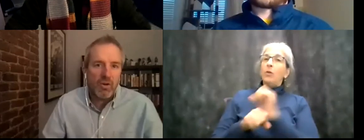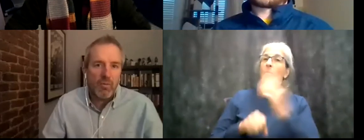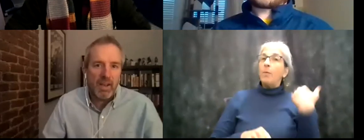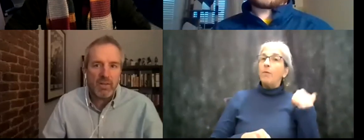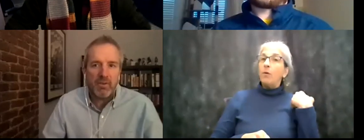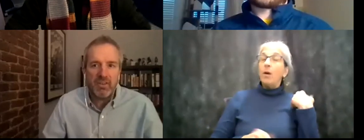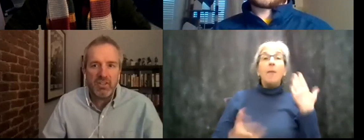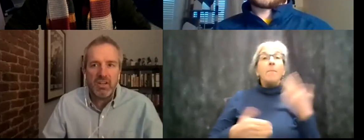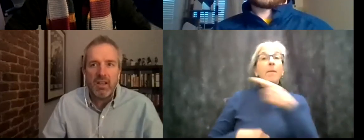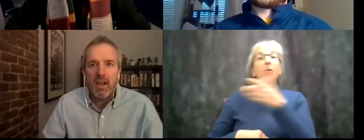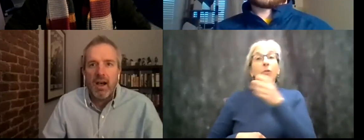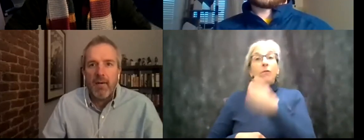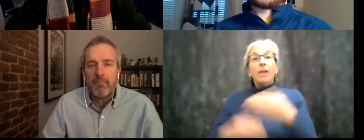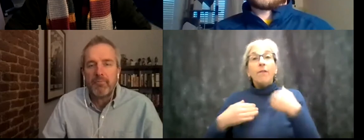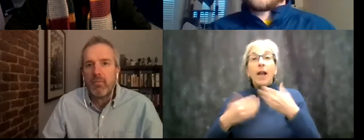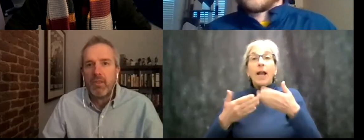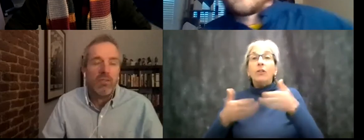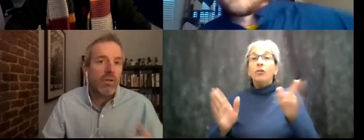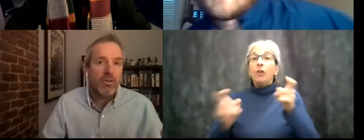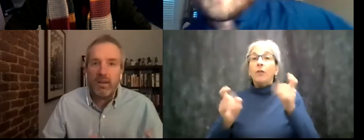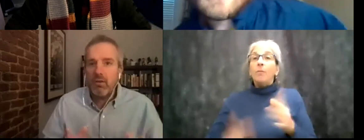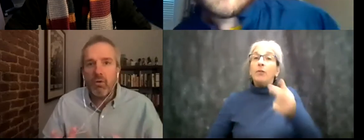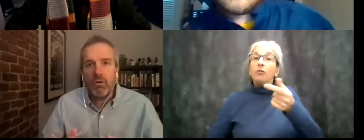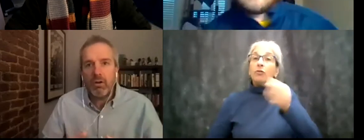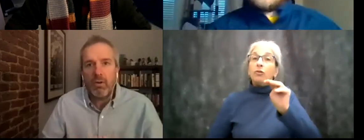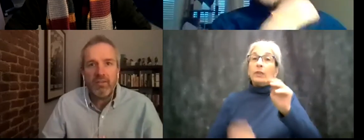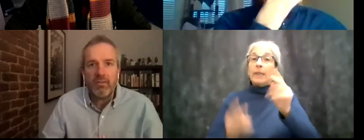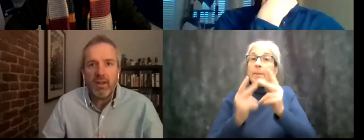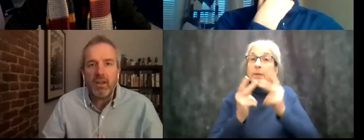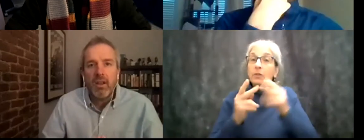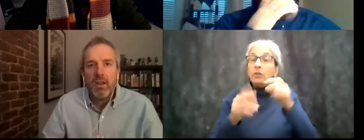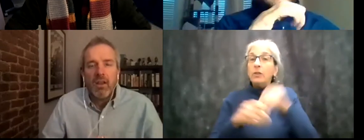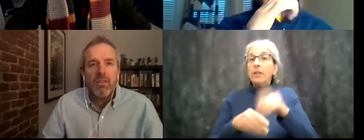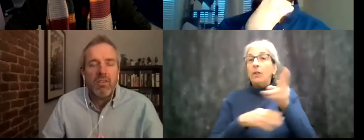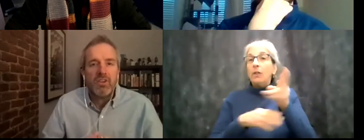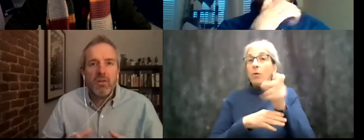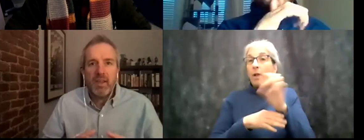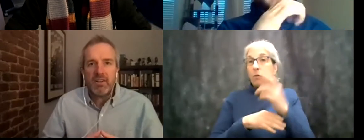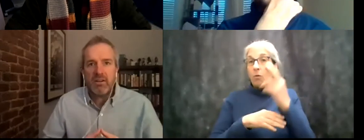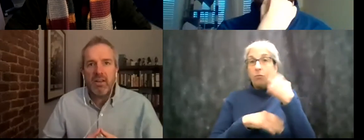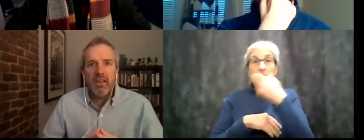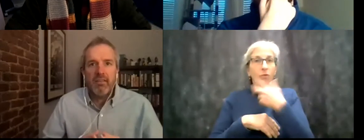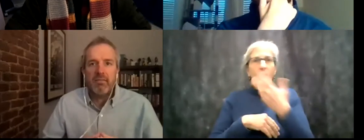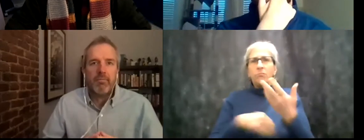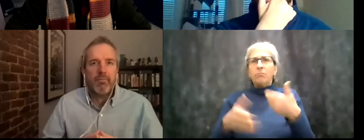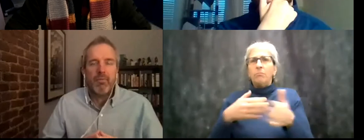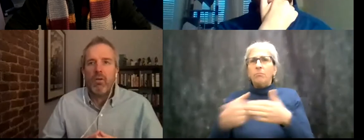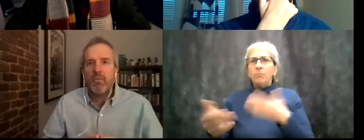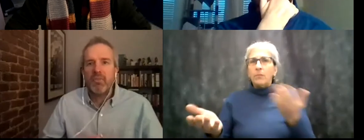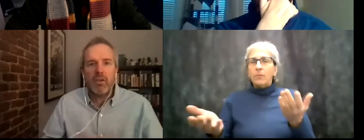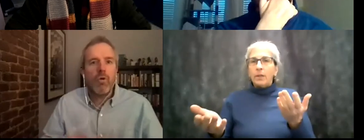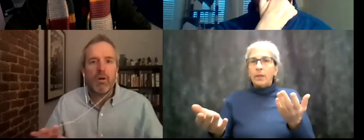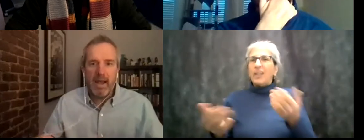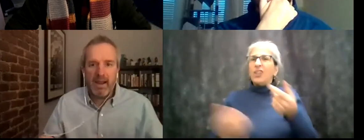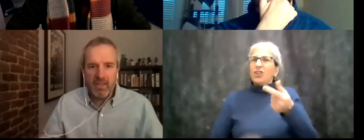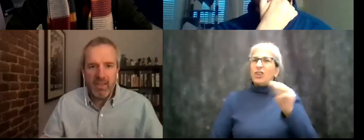general manager position, either in a hotel or a restaurant, the general manager is, you know, almost